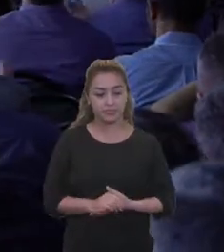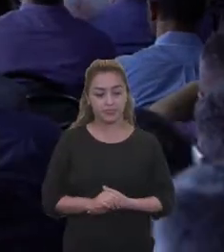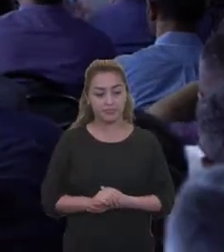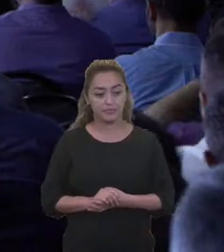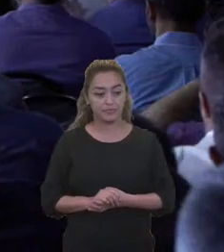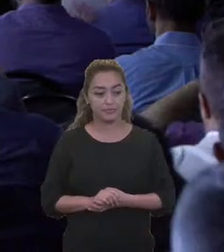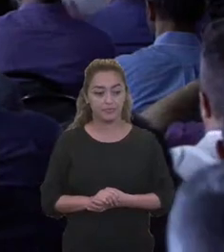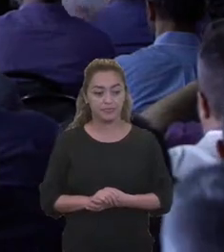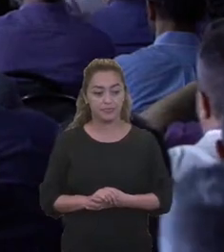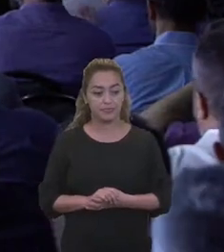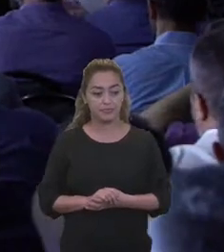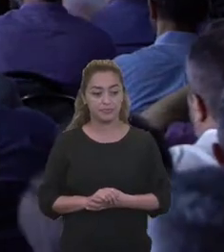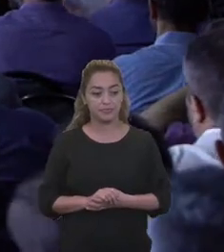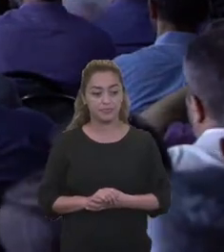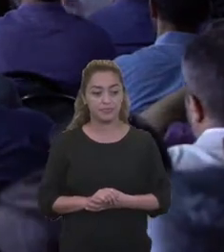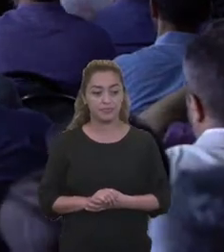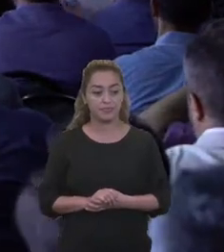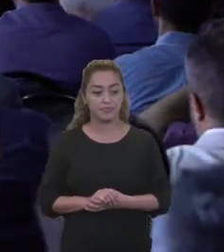welcome.